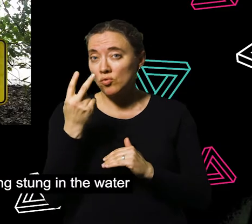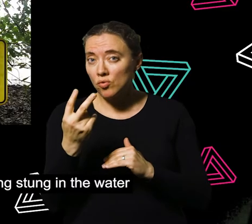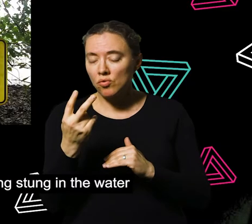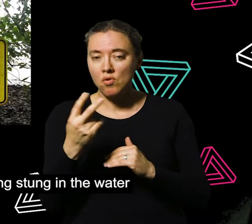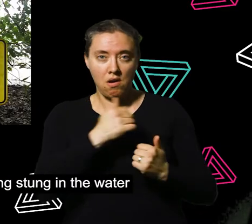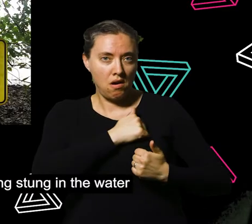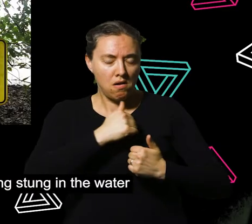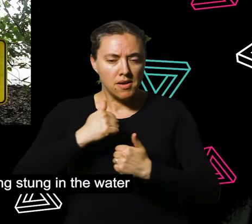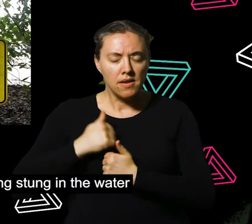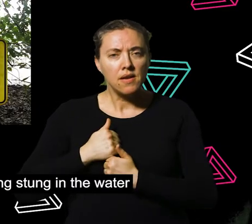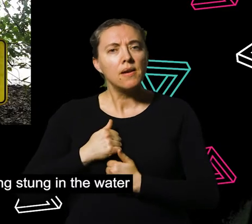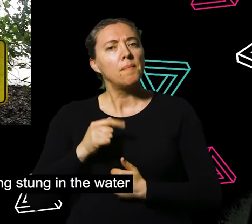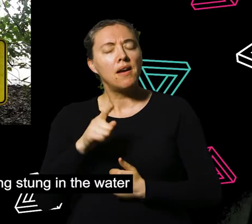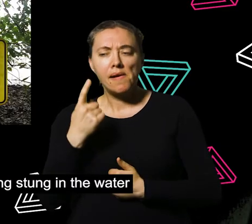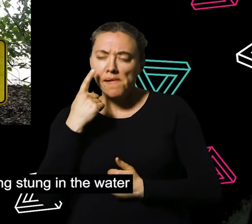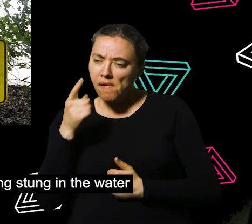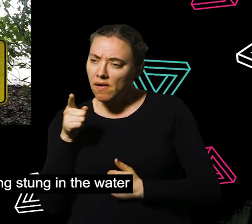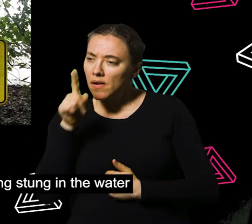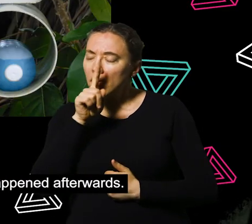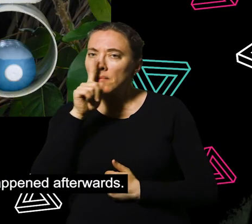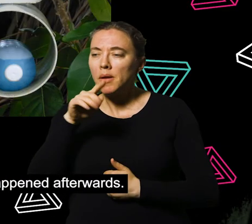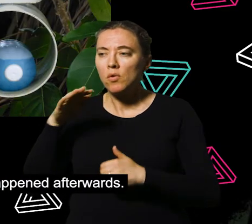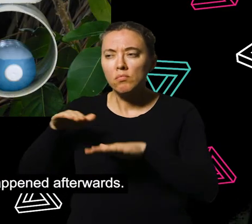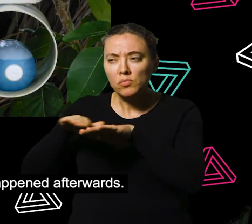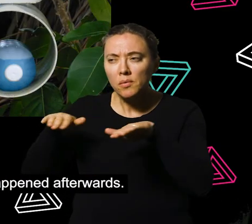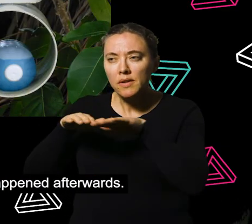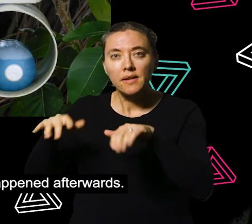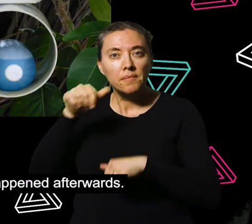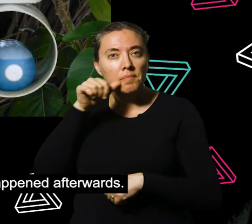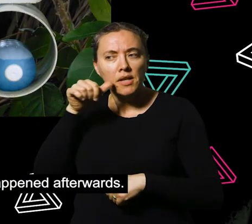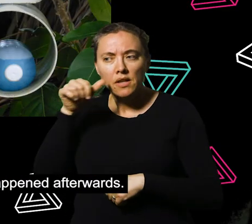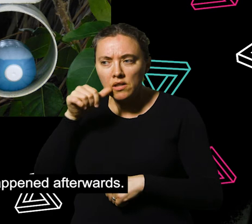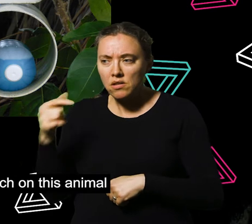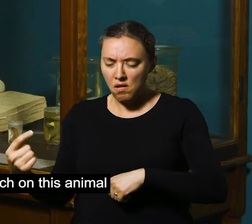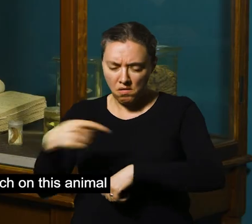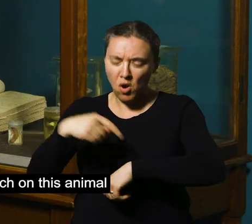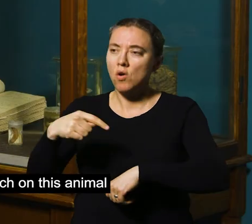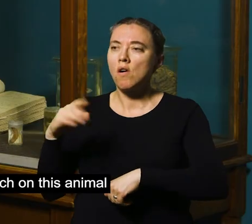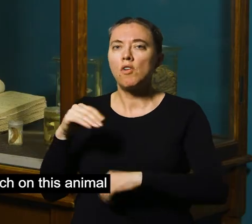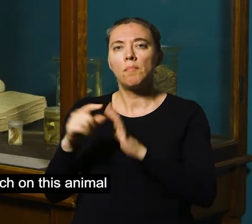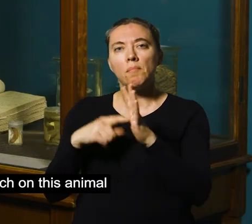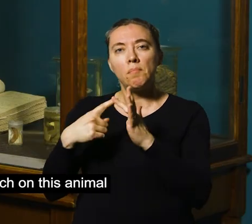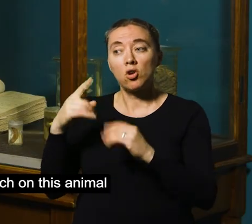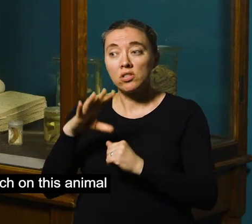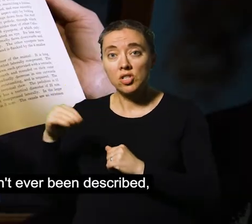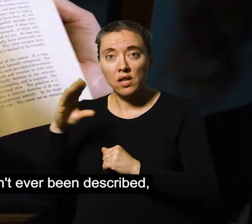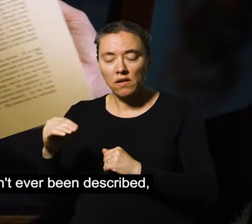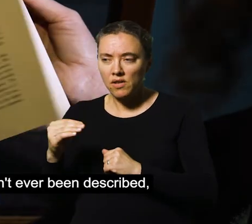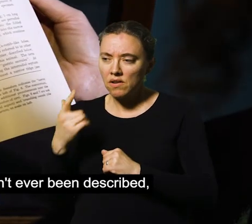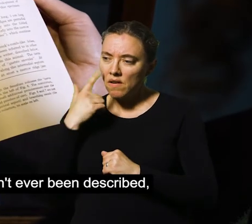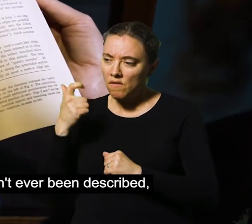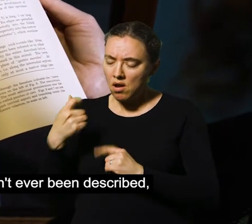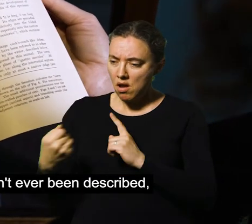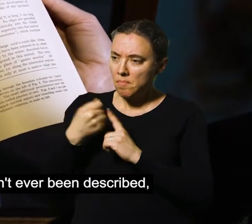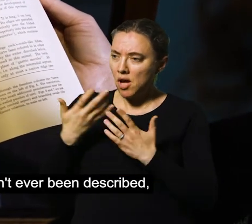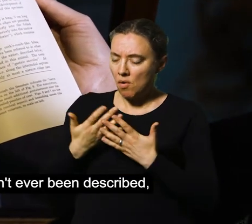II. He took an interest in people getting stung in the water and the medical conditions that happened afterwards. And he really did a lot of research on this animal. And in doing